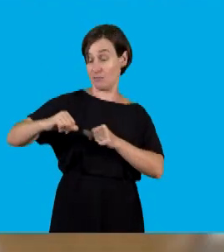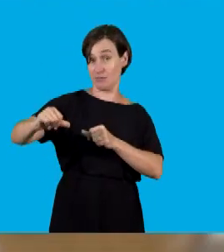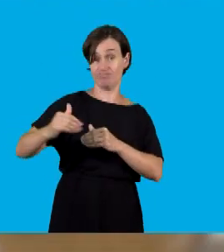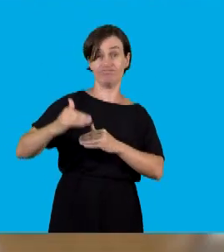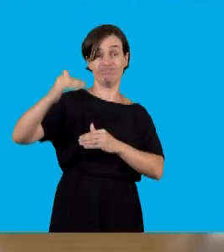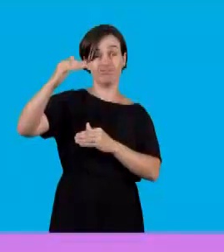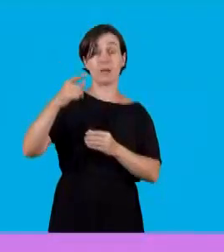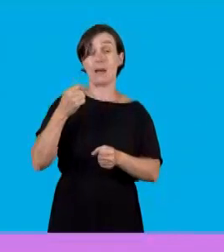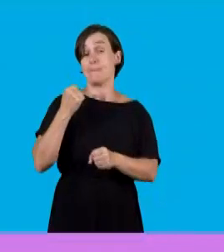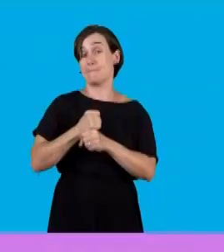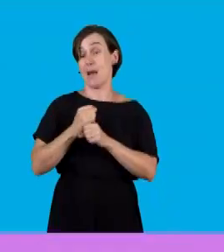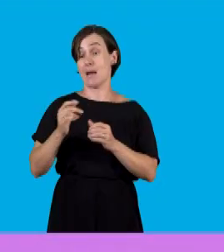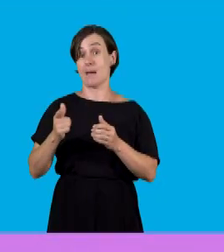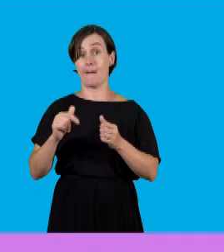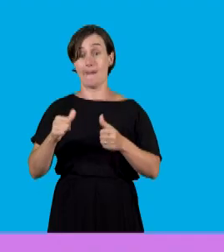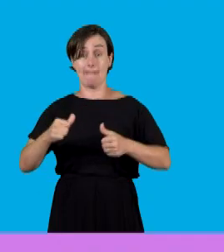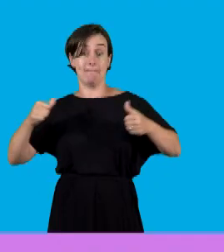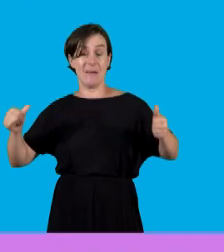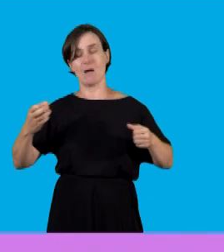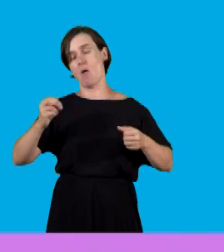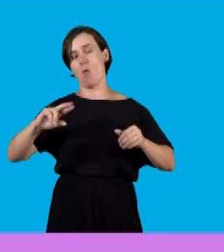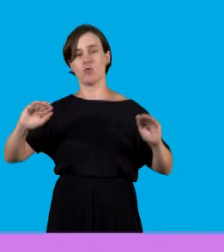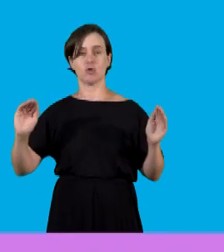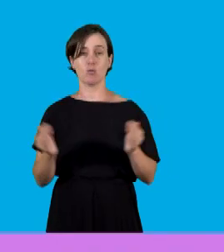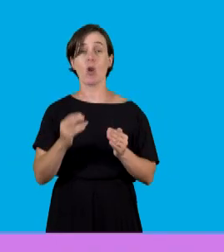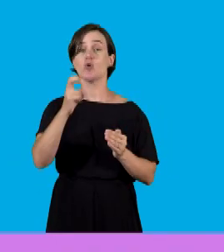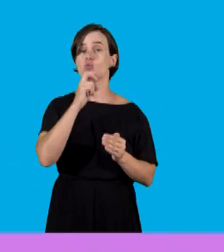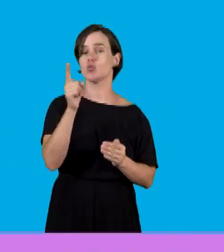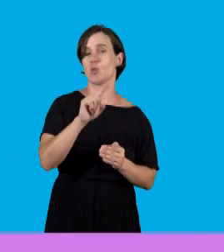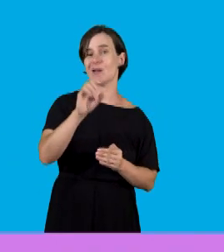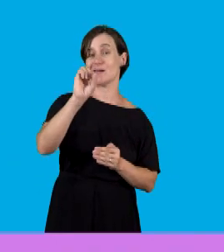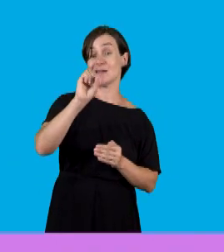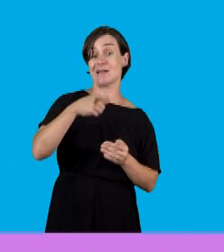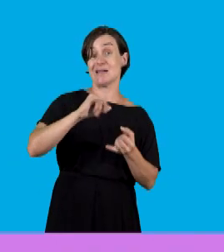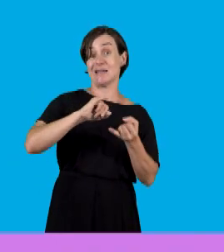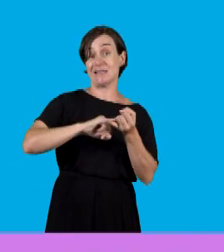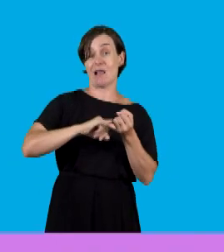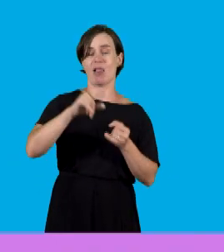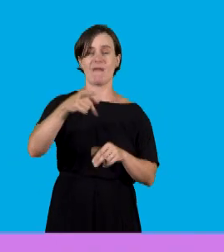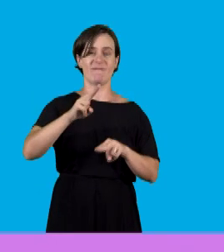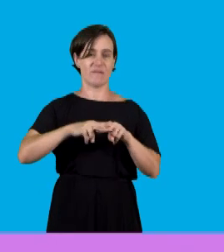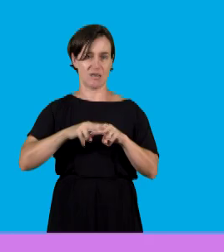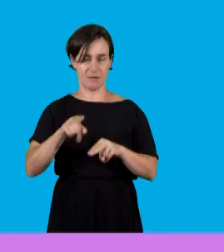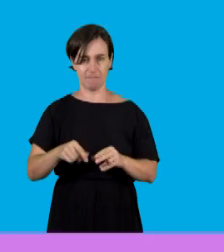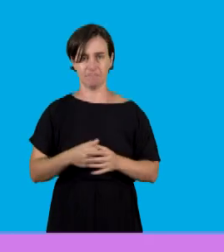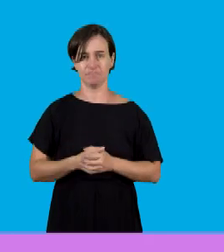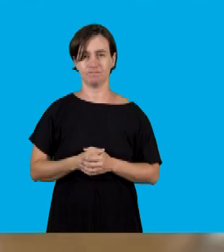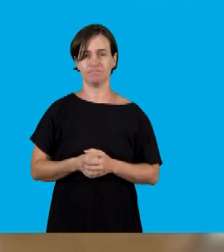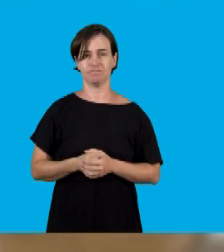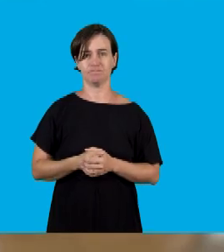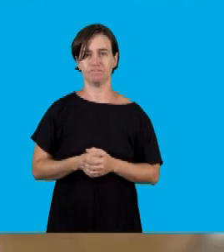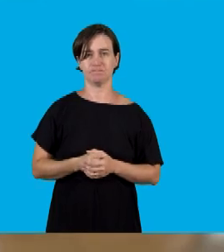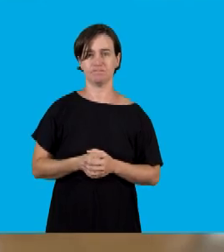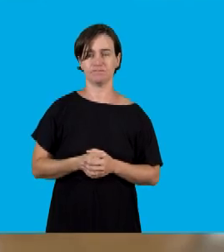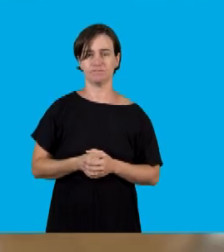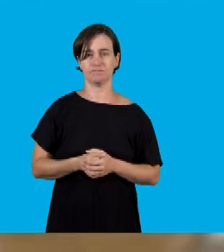enlarged or reduced by a certain ratio called a scale factor. You can either reduce the size by 30 times less or enlarge